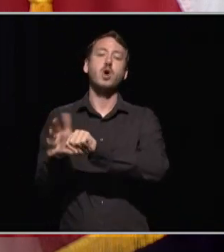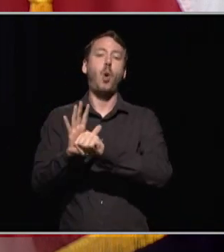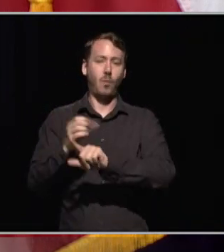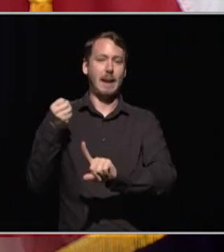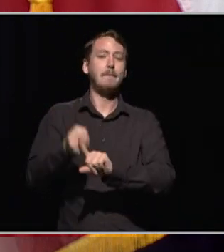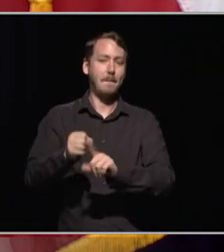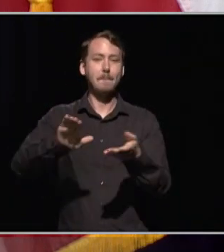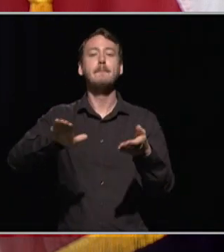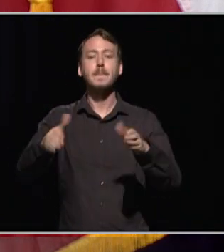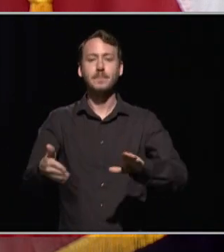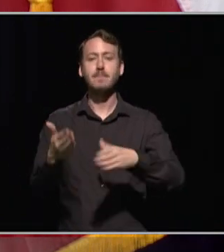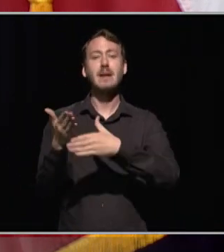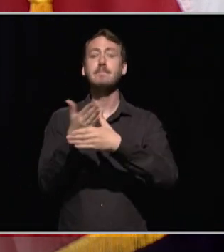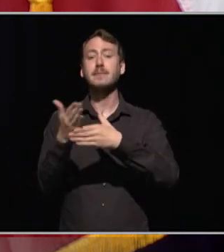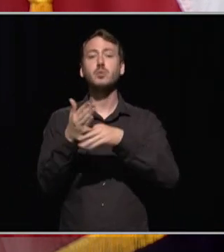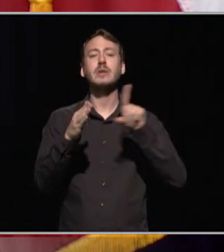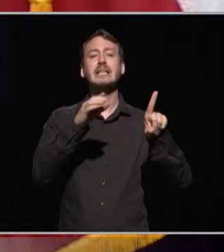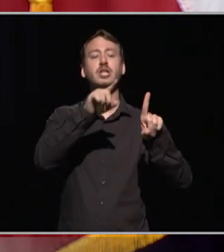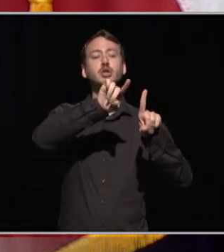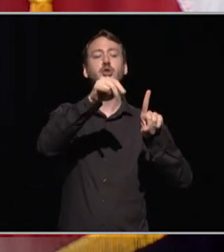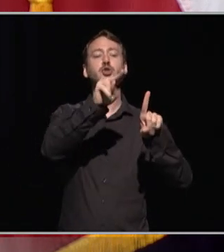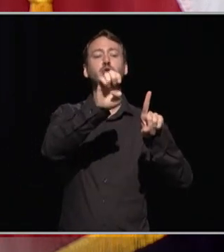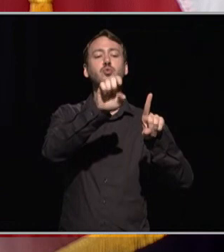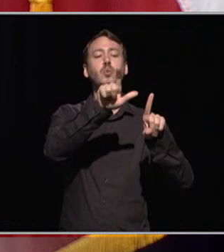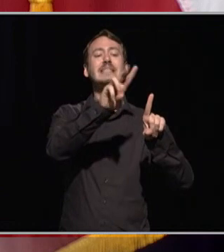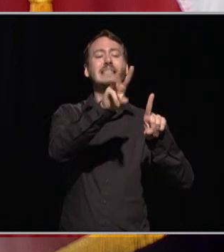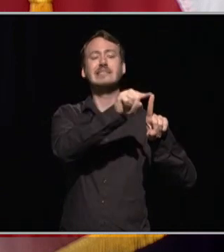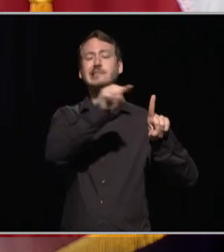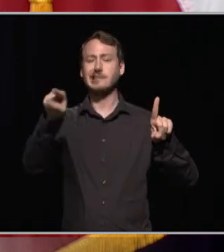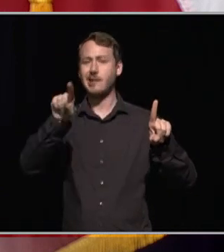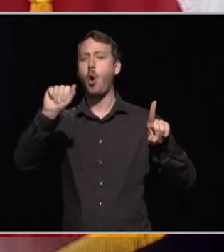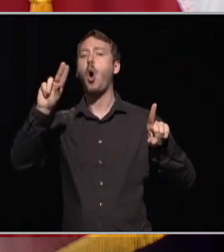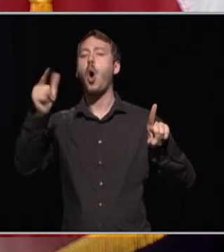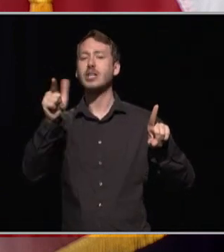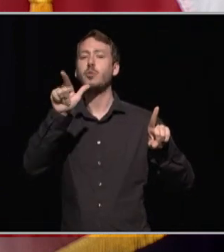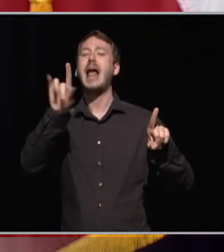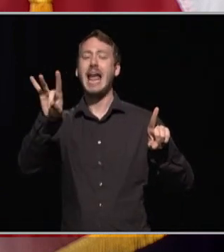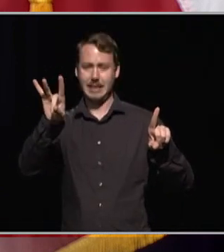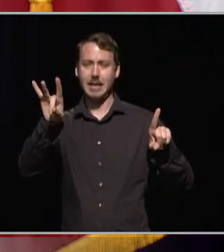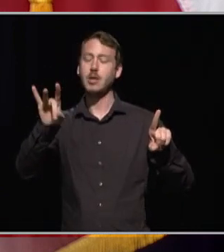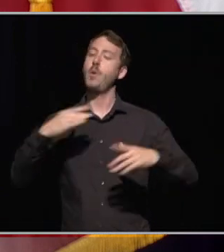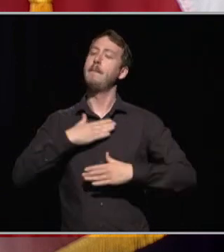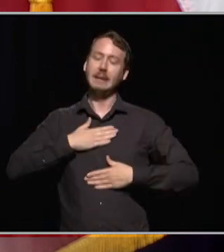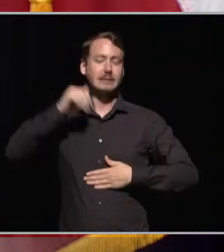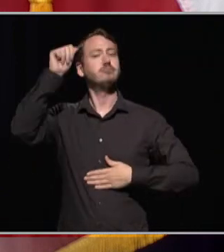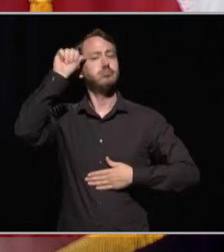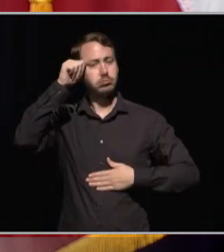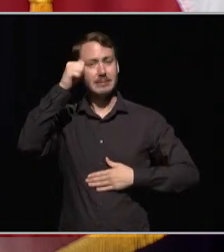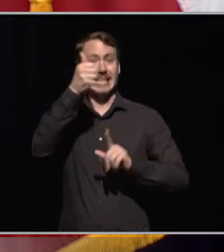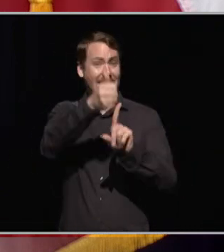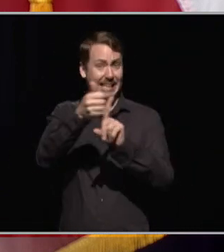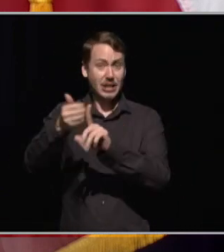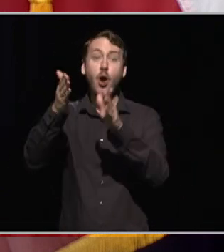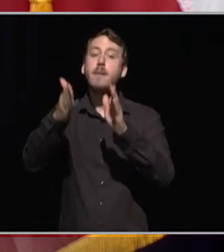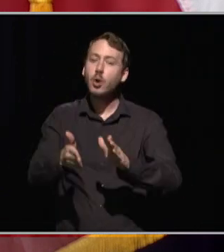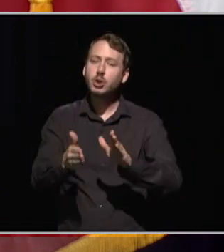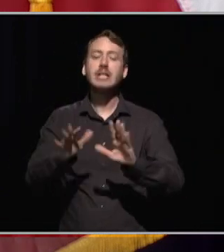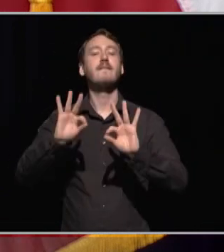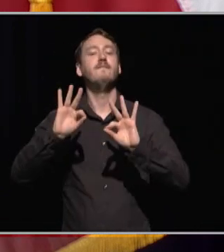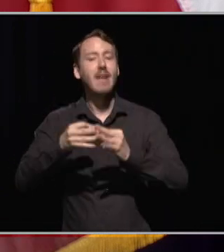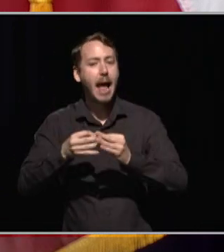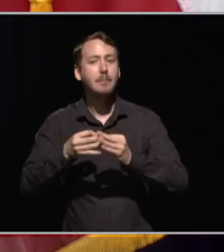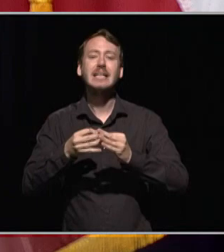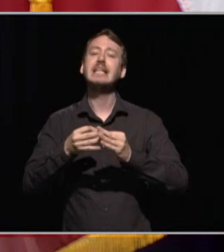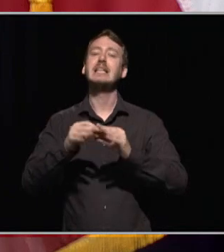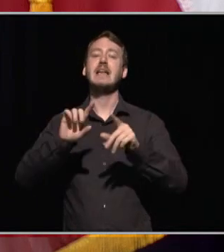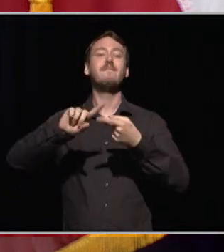Those occurred between June 26th and August 28th. And please keep in mind, every one of those is a family member or a loved one lost,